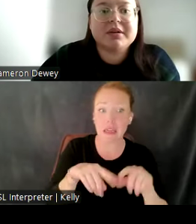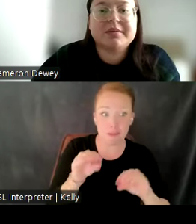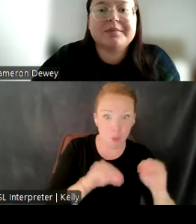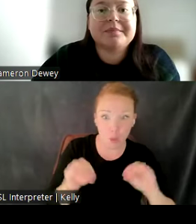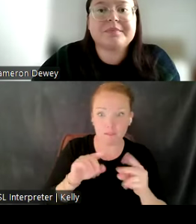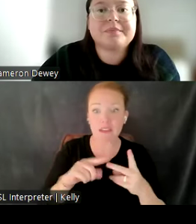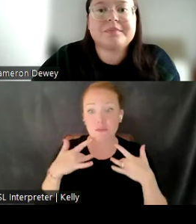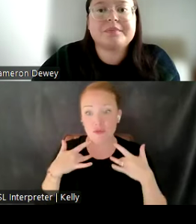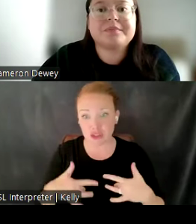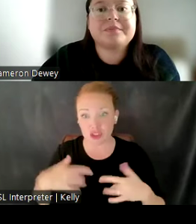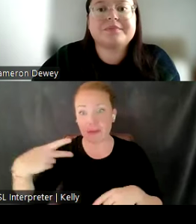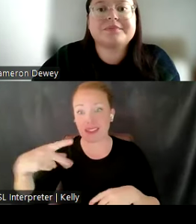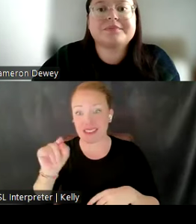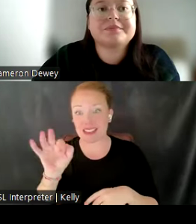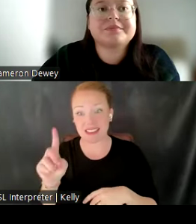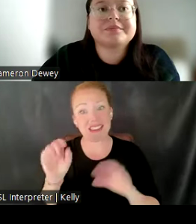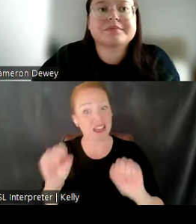PTSD.